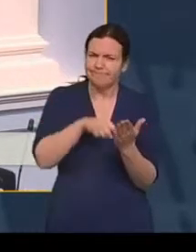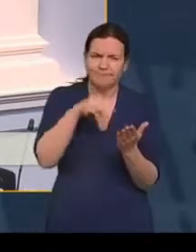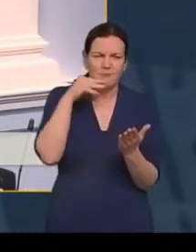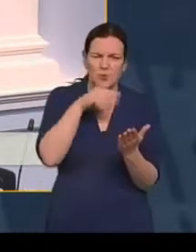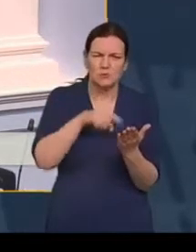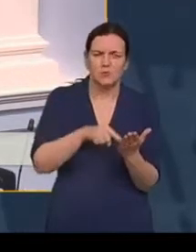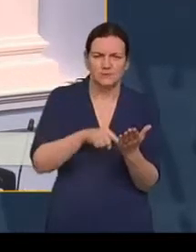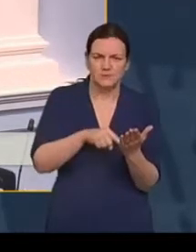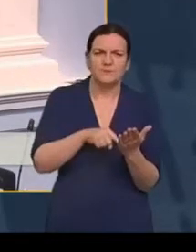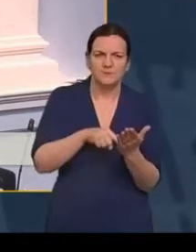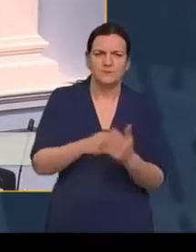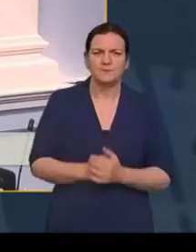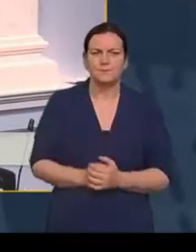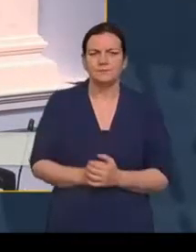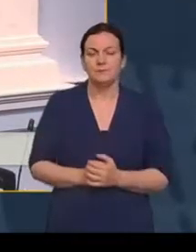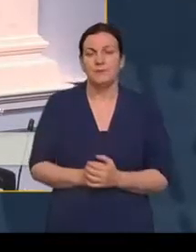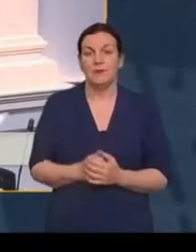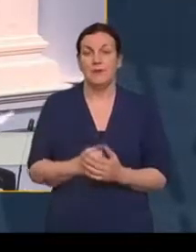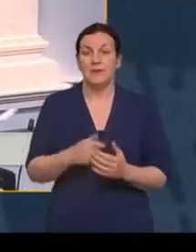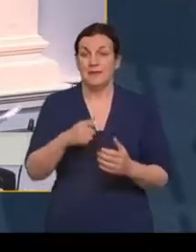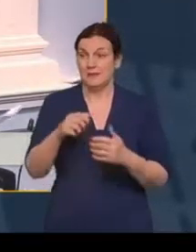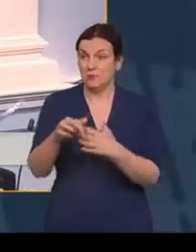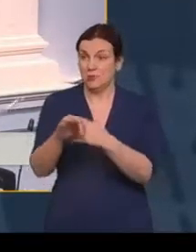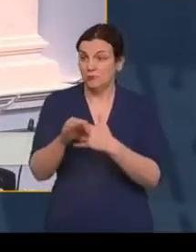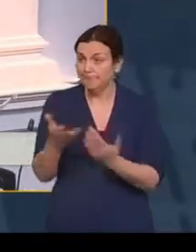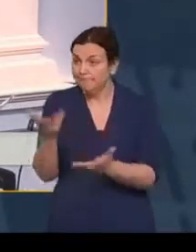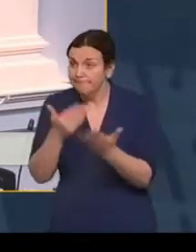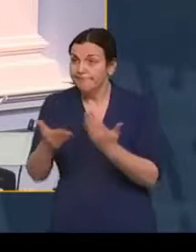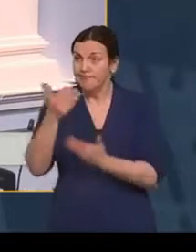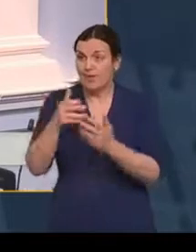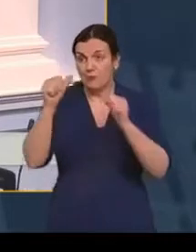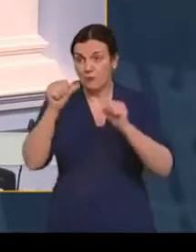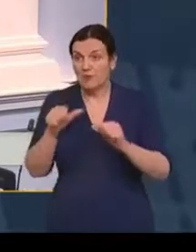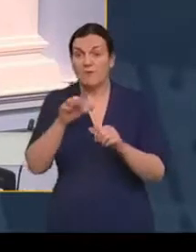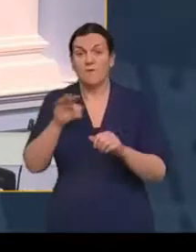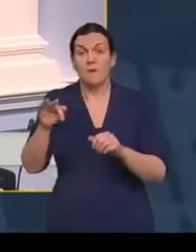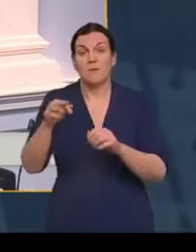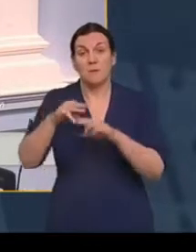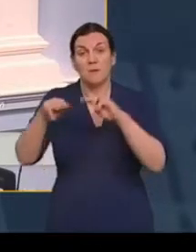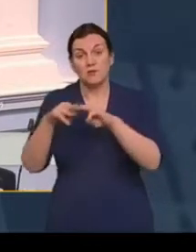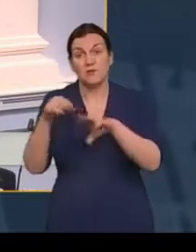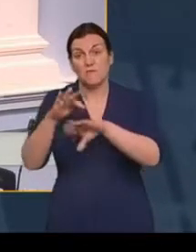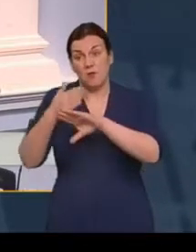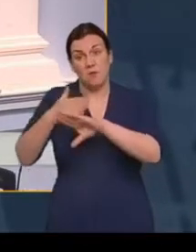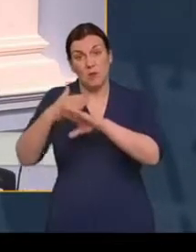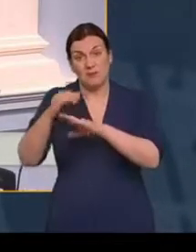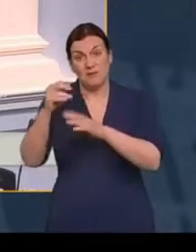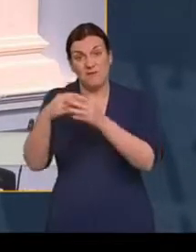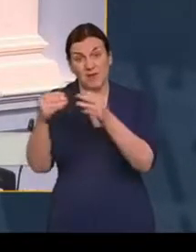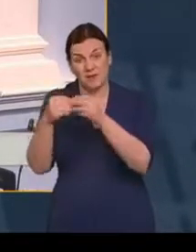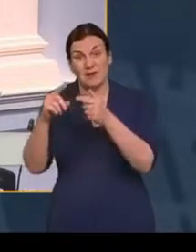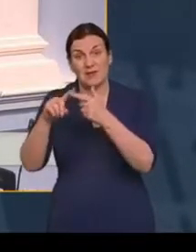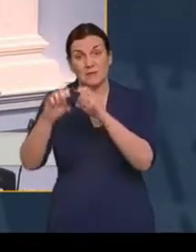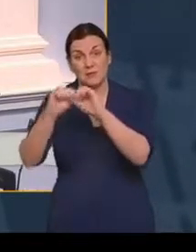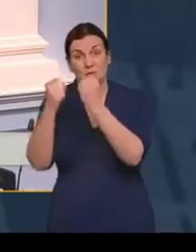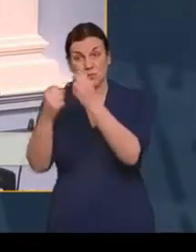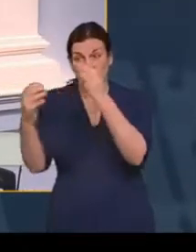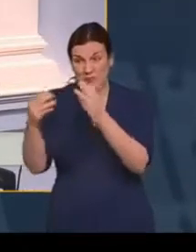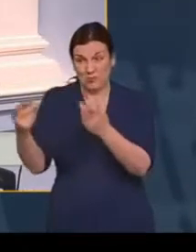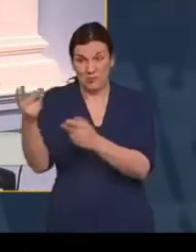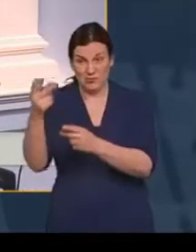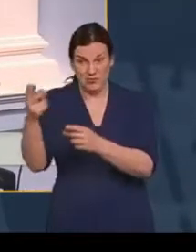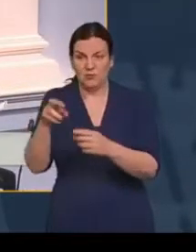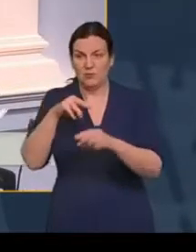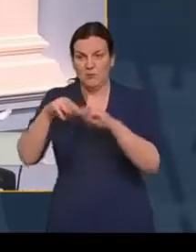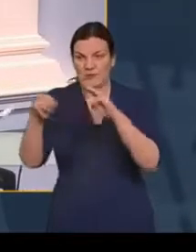a very important amendment. I secured the agreement of the Minister for Employment Affairs and Social Protection for the